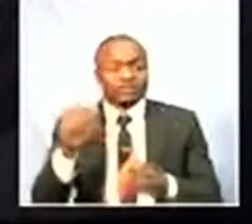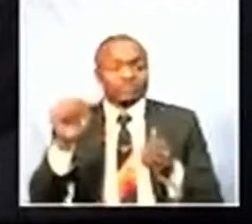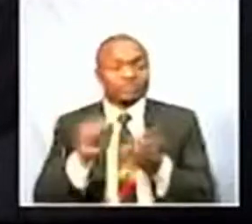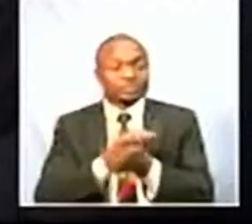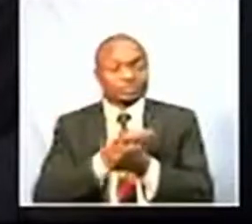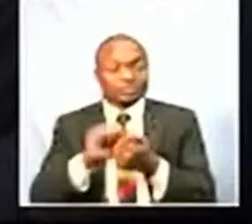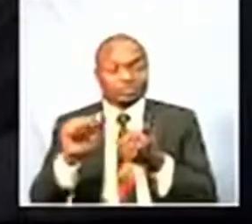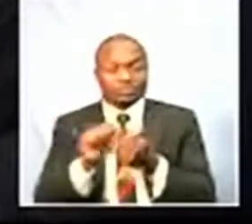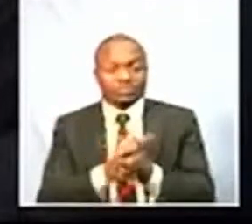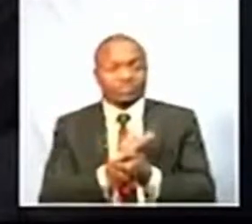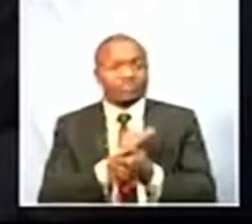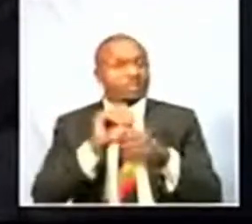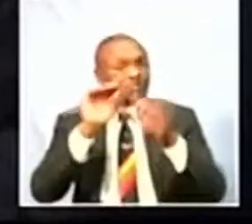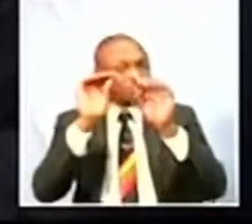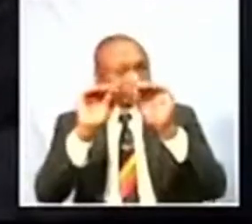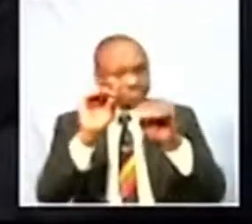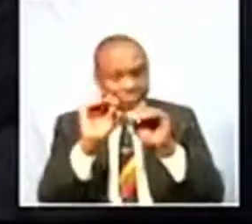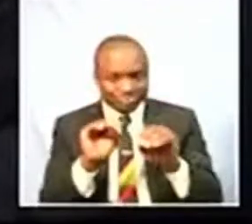defects not corrected.